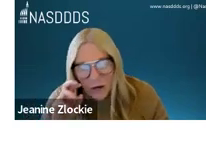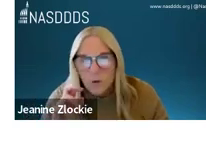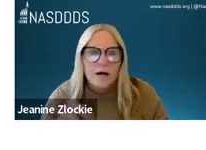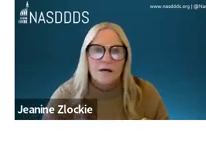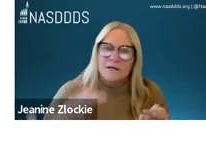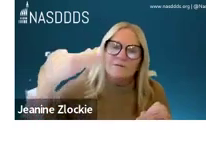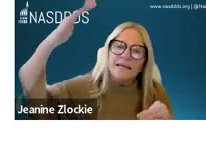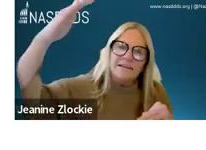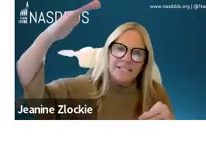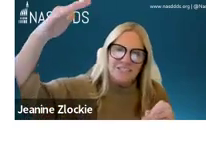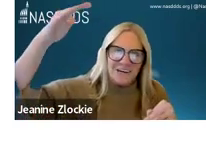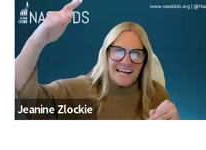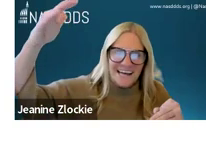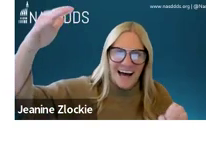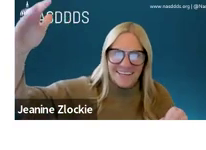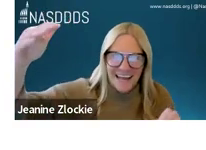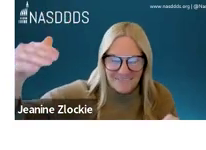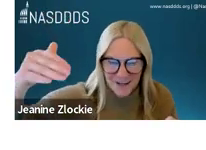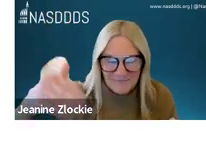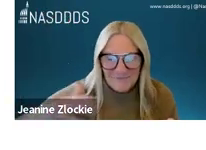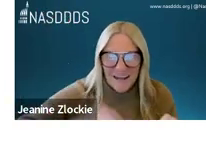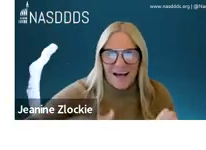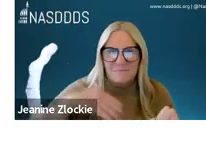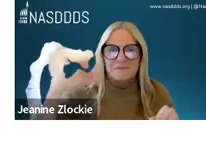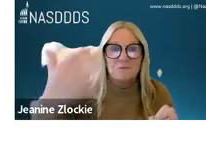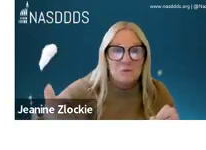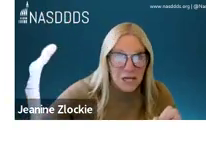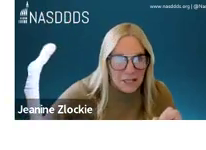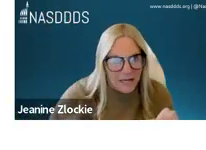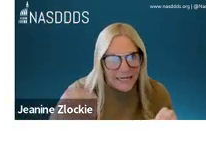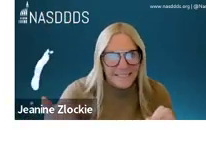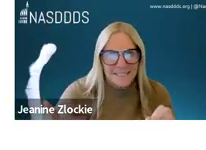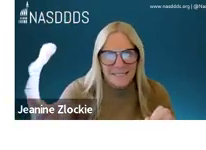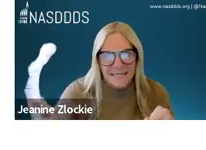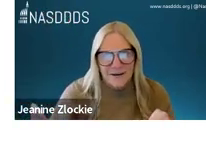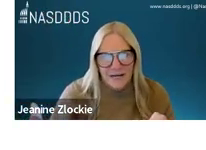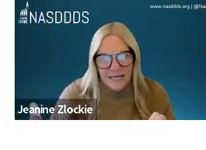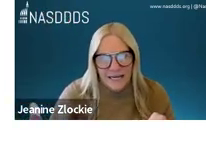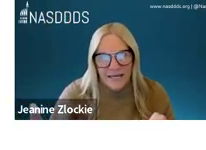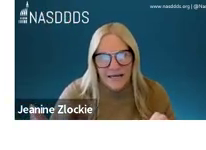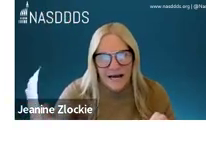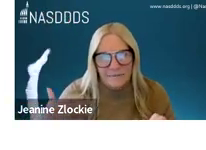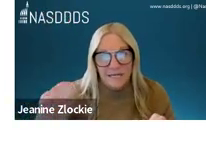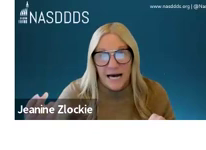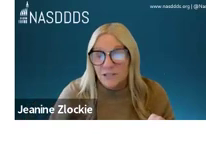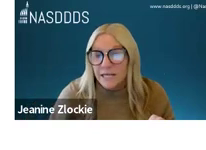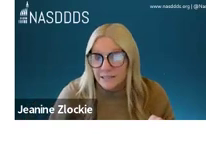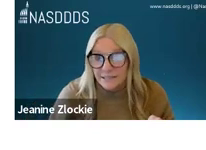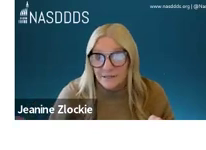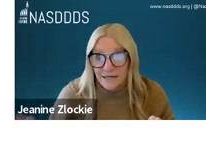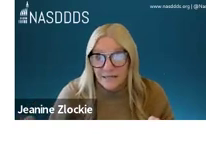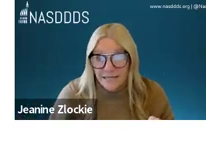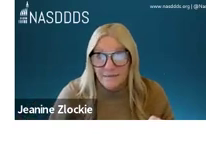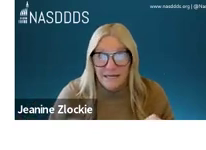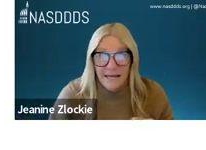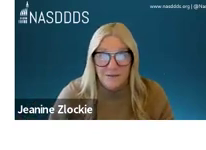as you know, regulations are at the high level. If you really want to get into the nitty gritty, you got to look into